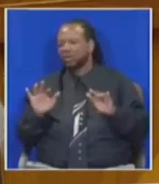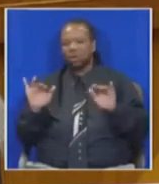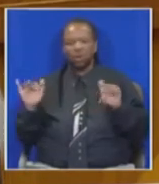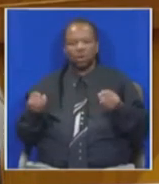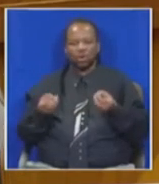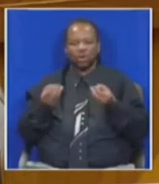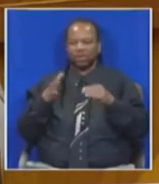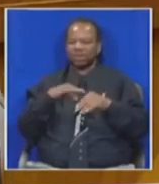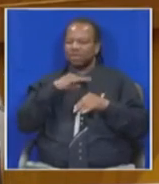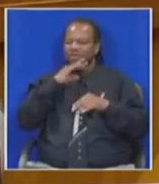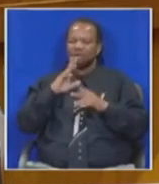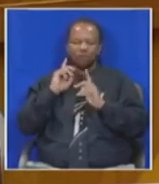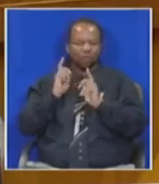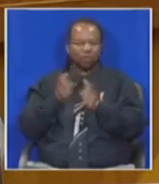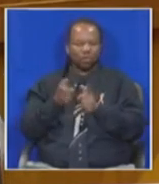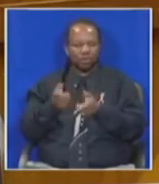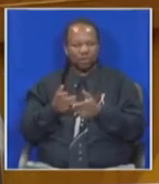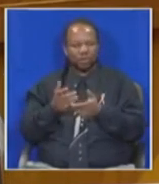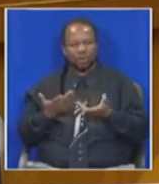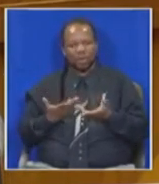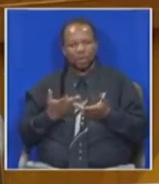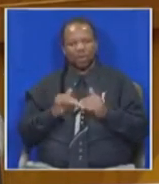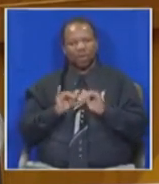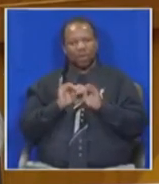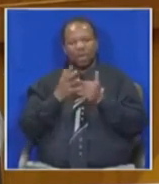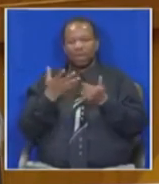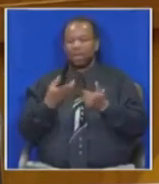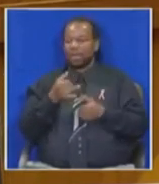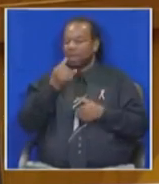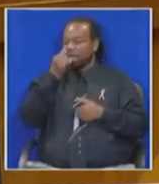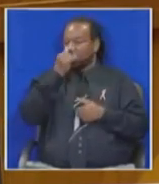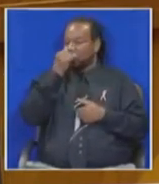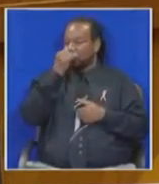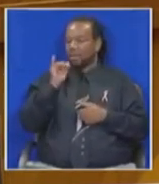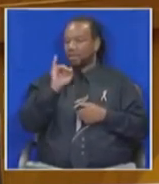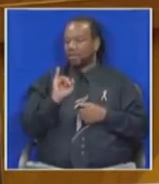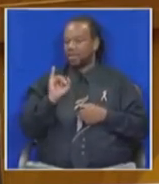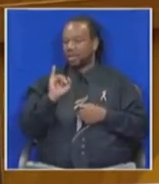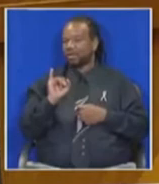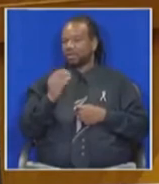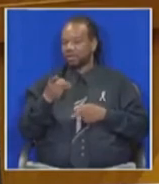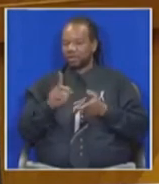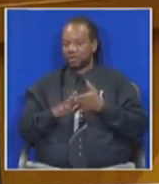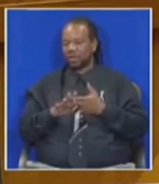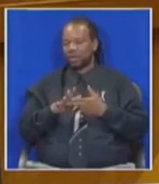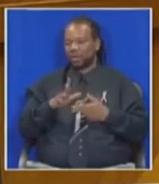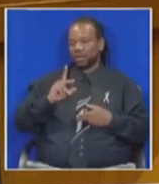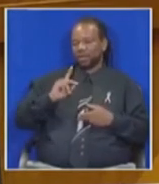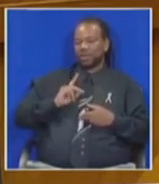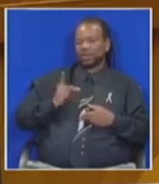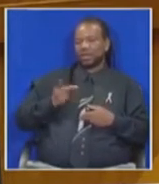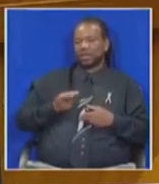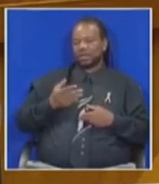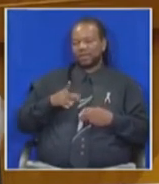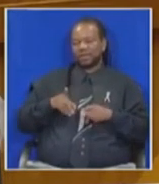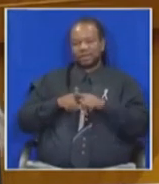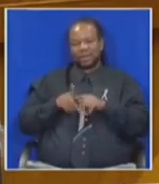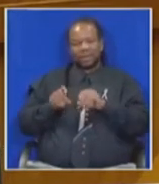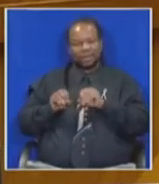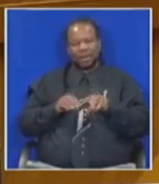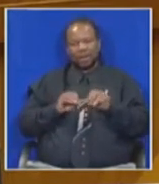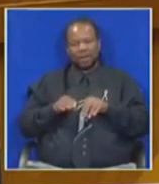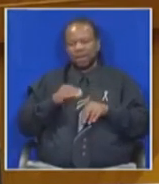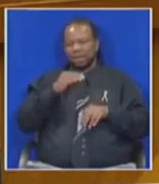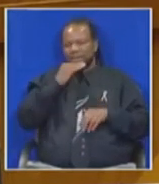4 U's, combined with crime intelligence in crisis and detectives in distress, meaning that